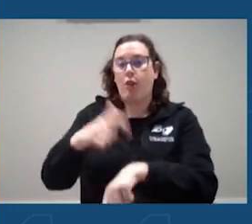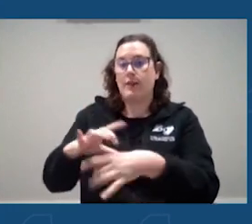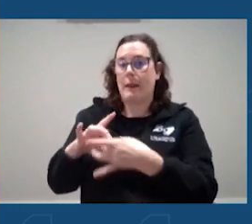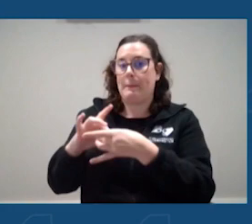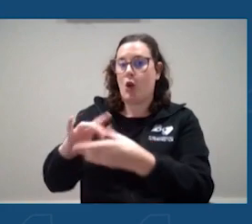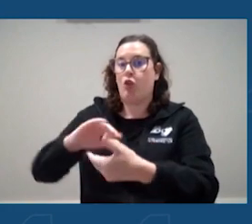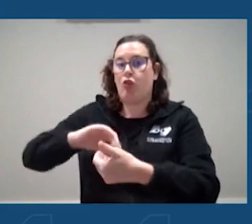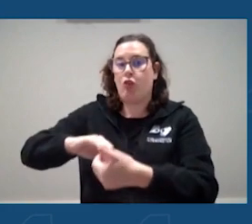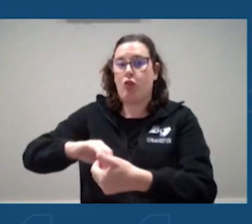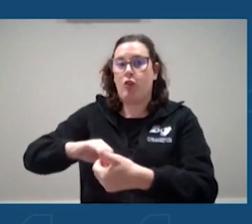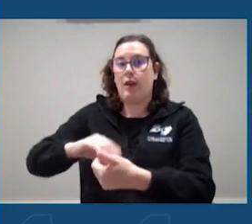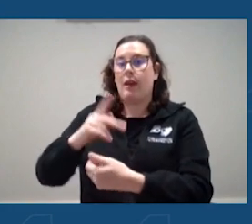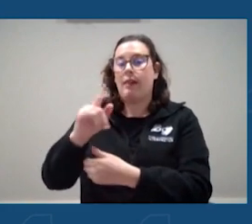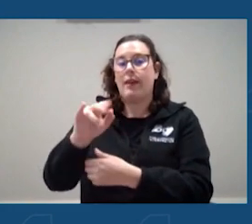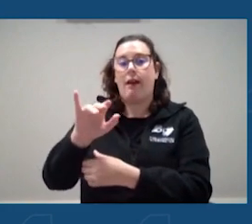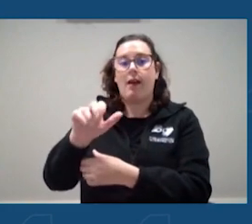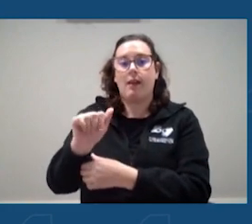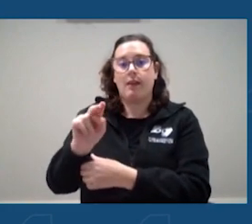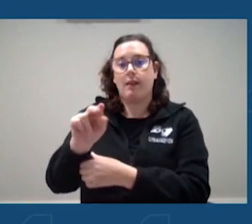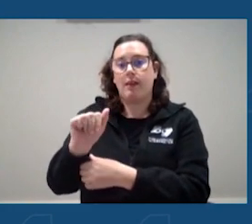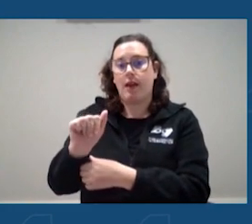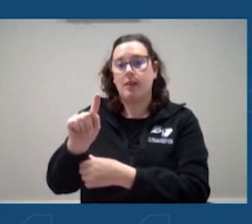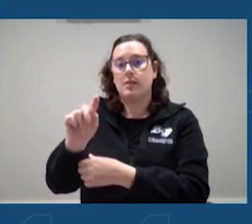you. Thank you, Kaliana. Definitely.